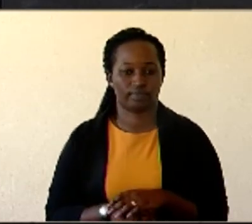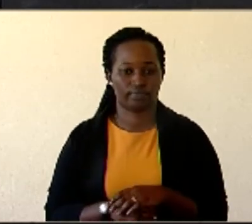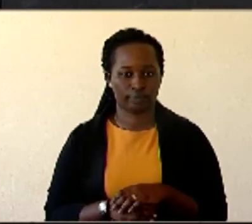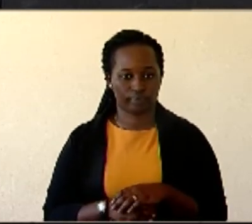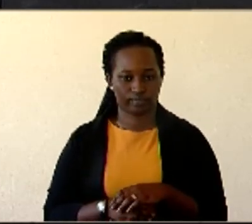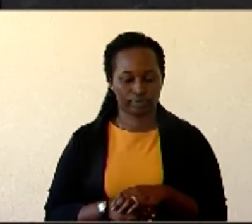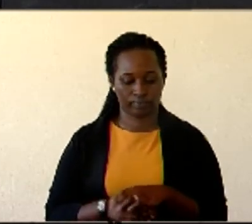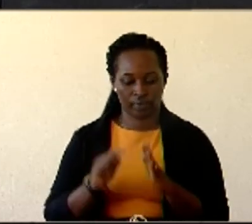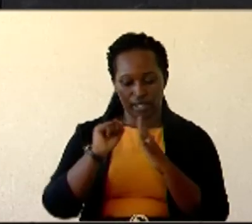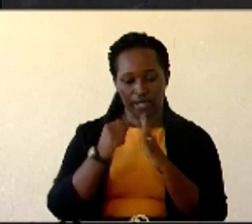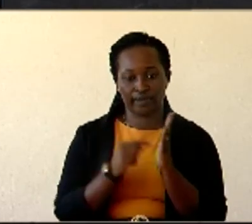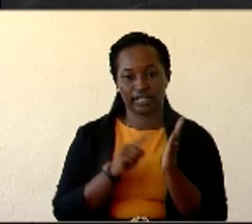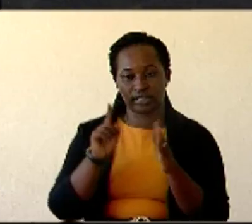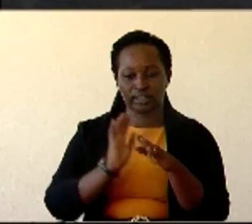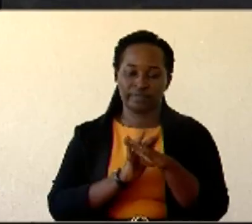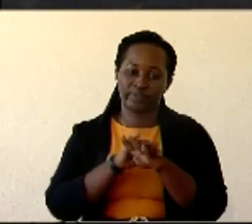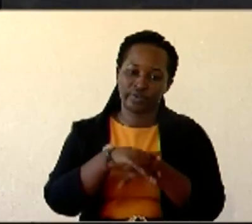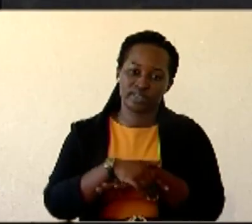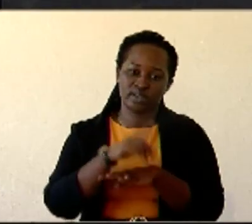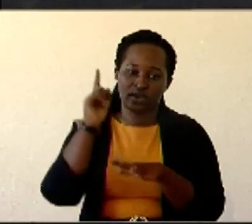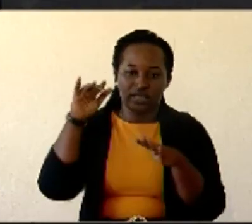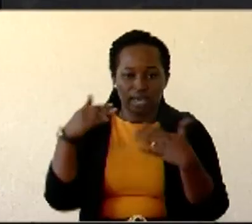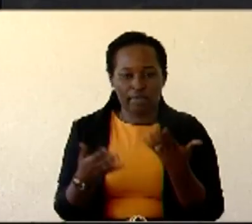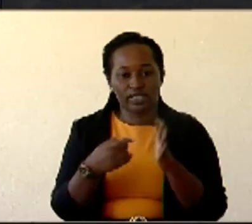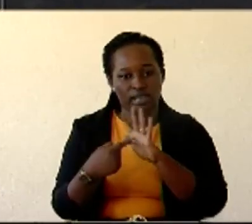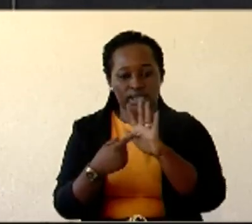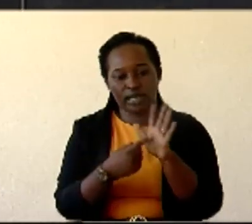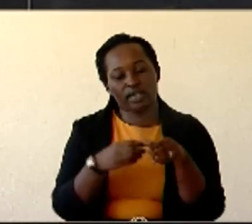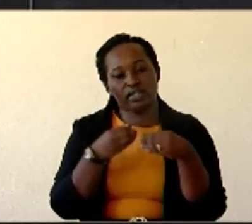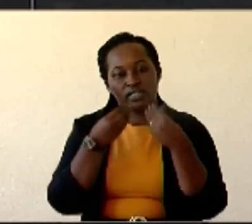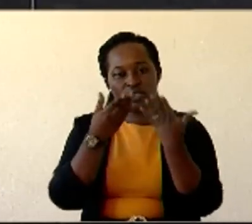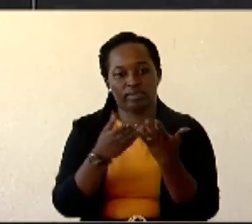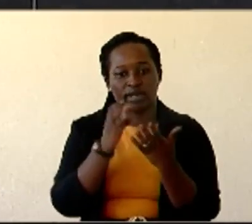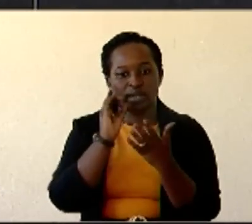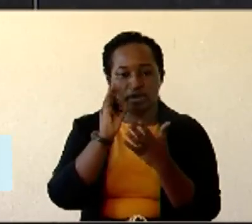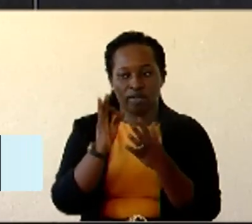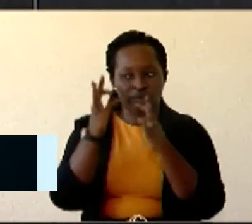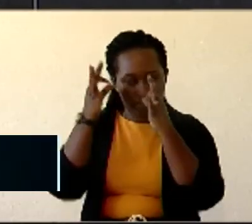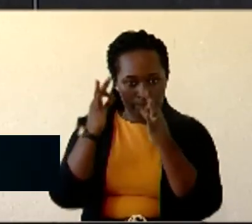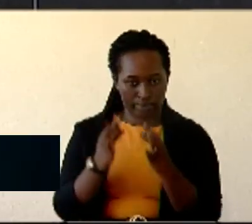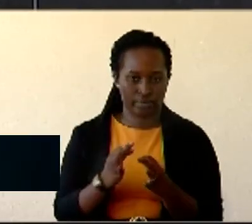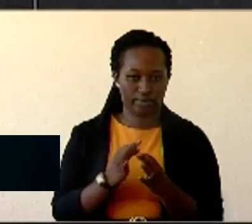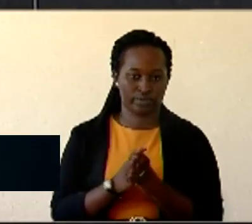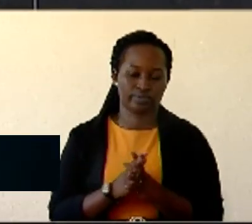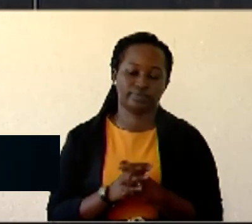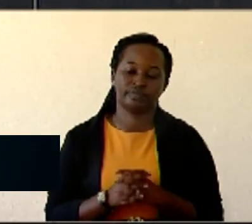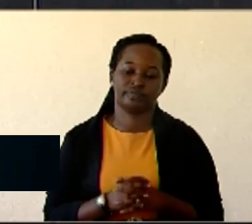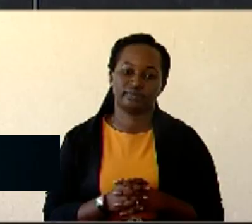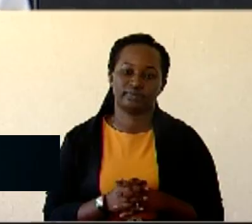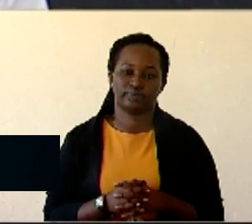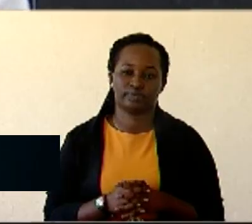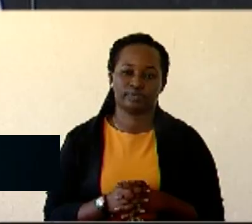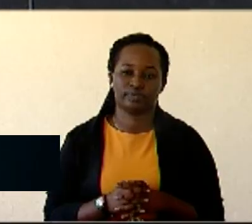describe the factors influencing or determining the supply of a given commodity or quantity supplied.